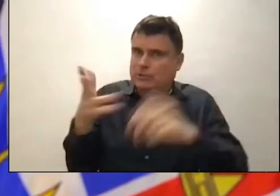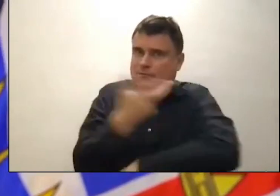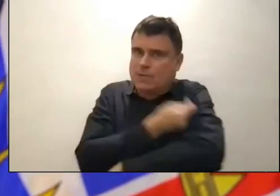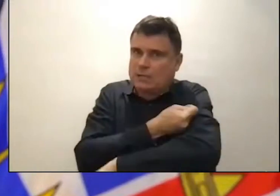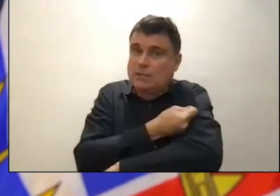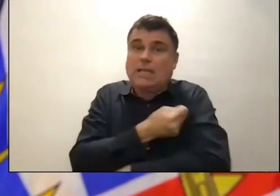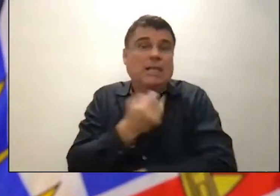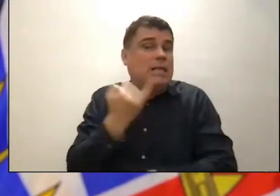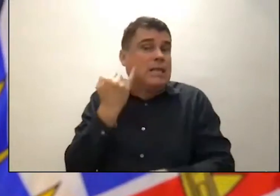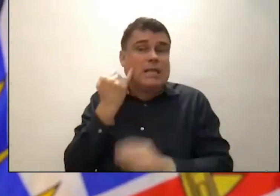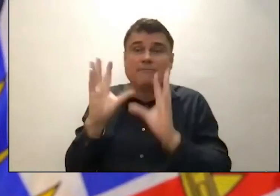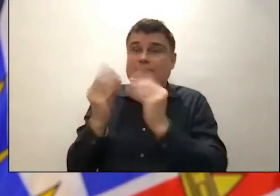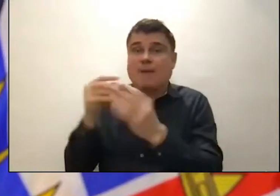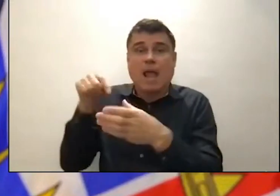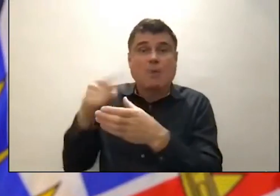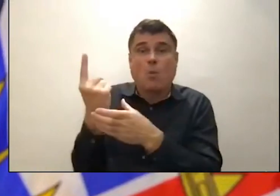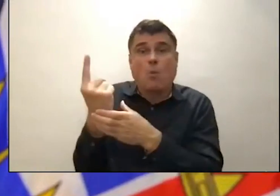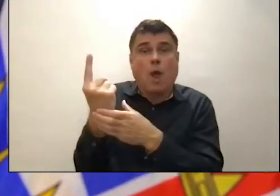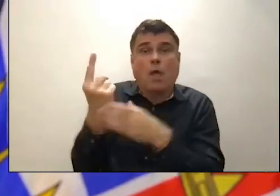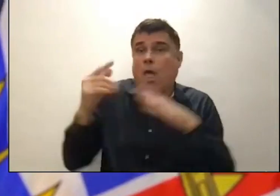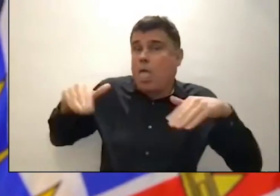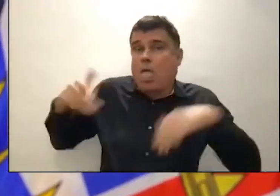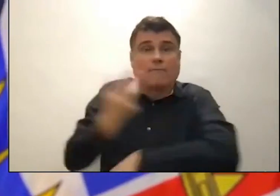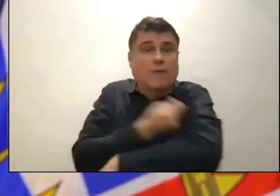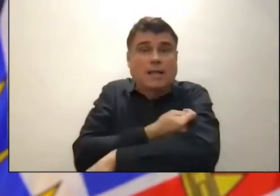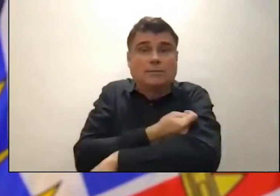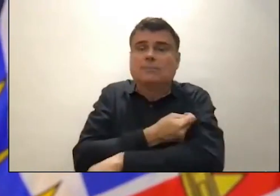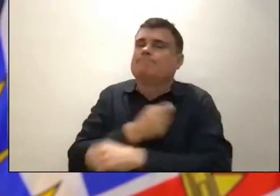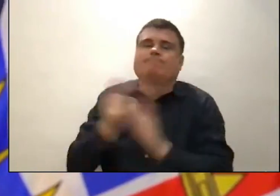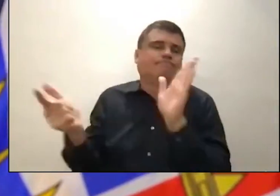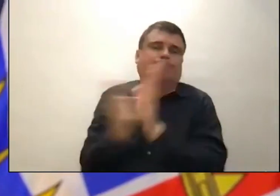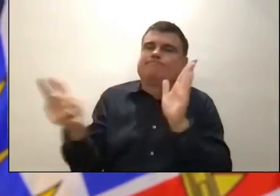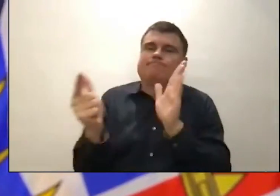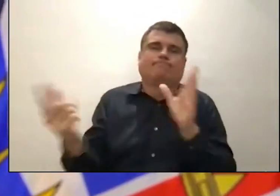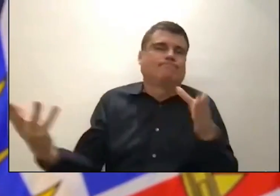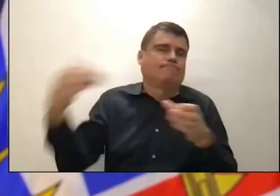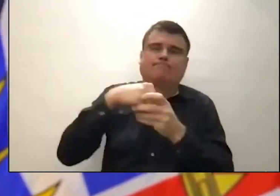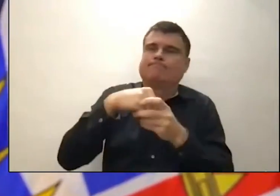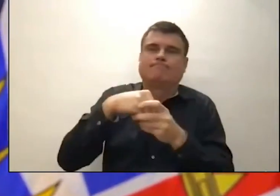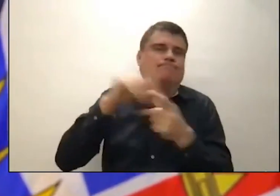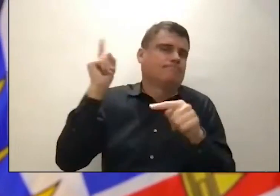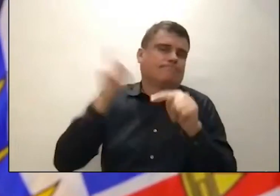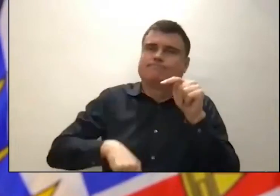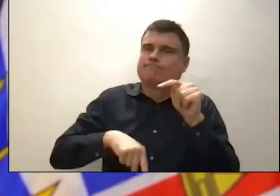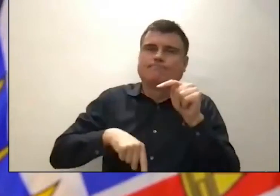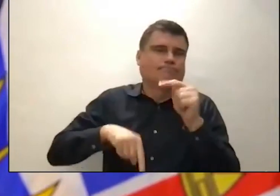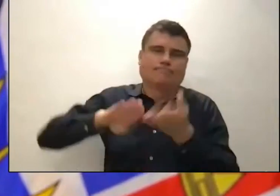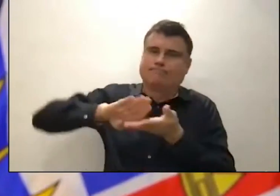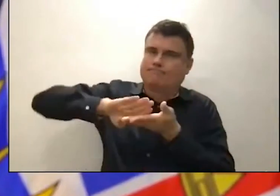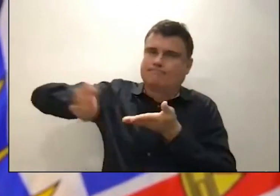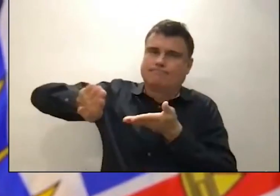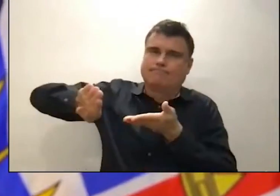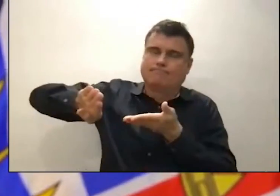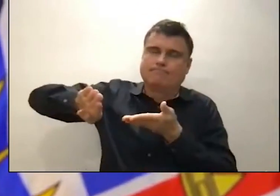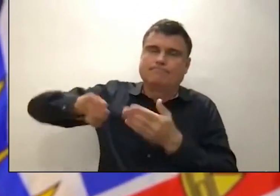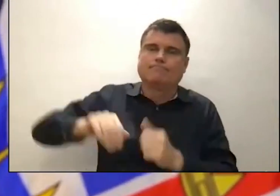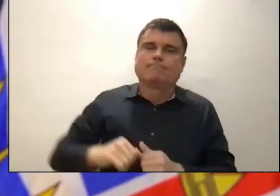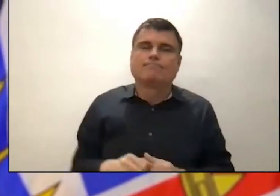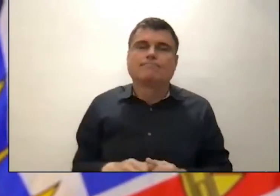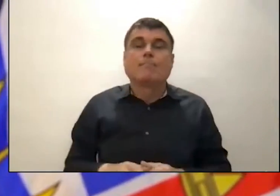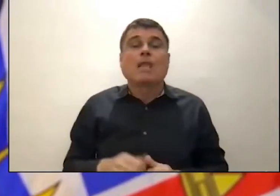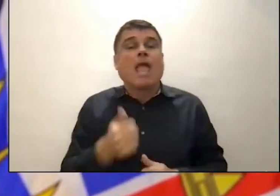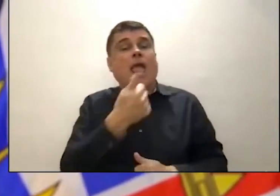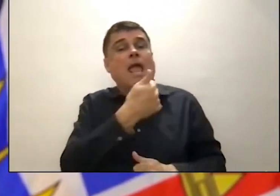those settings right now. For events, on our BC vaccine card, proof of vaccine with the